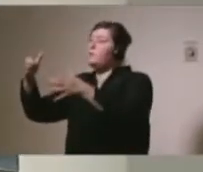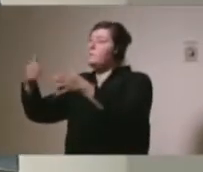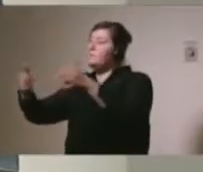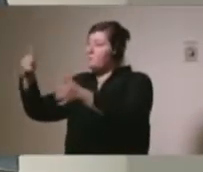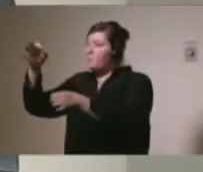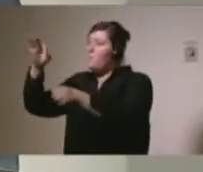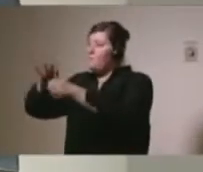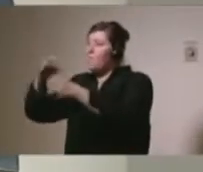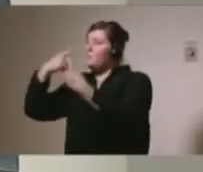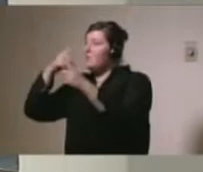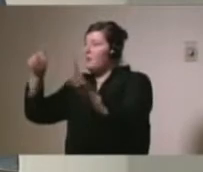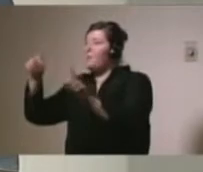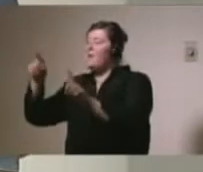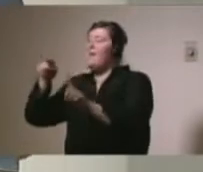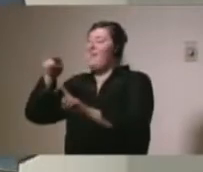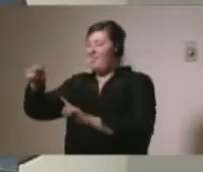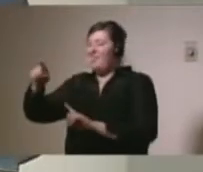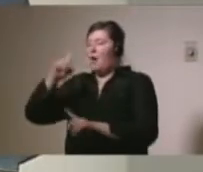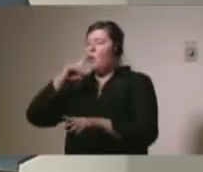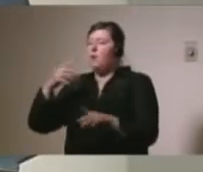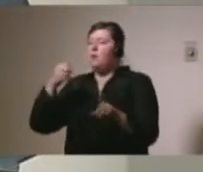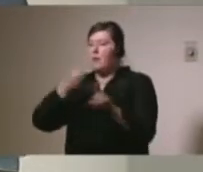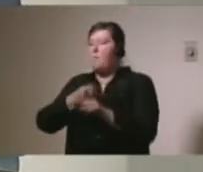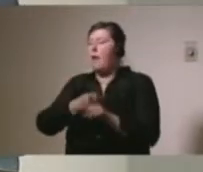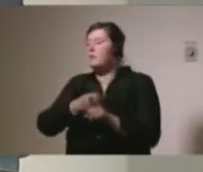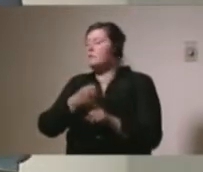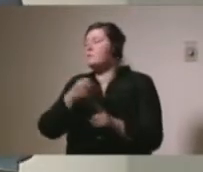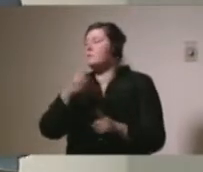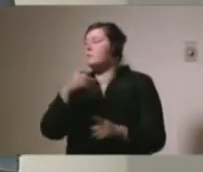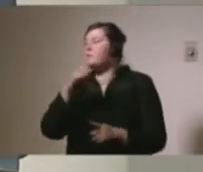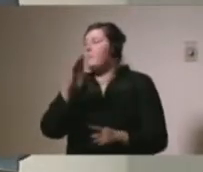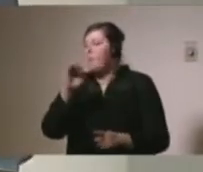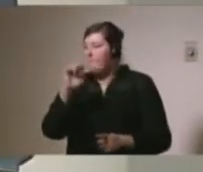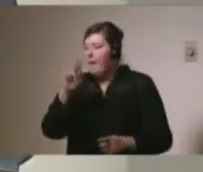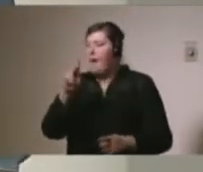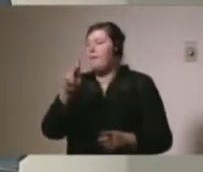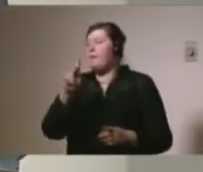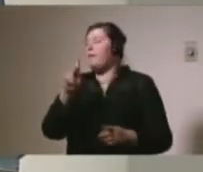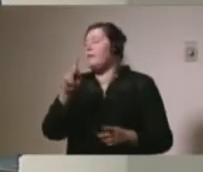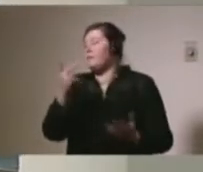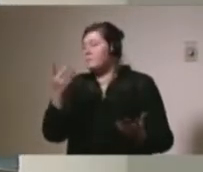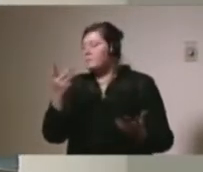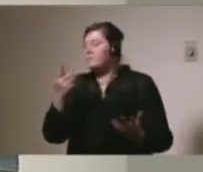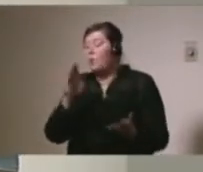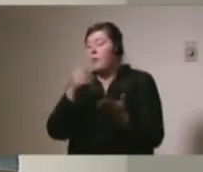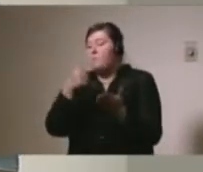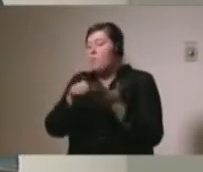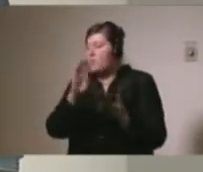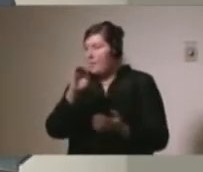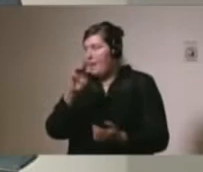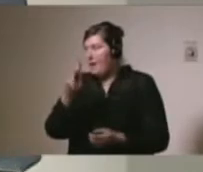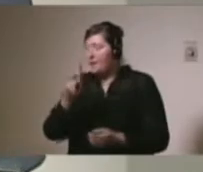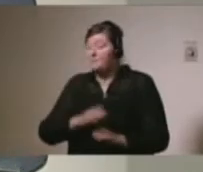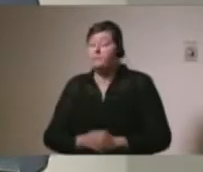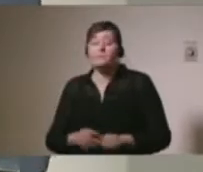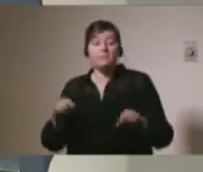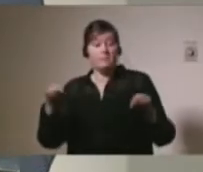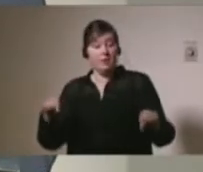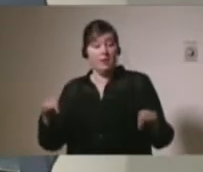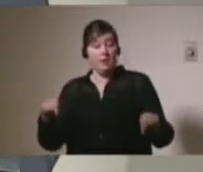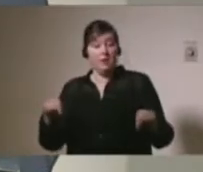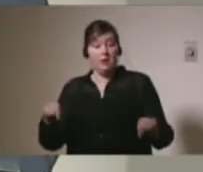the future of the postal bank. So, and us, we are always talking that when we're talking about this